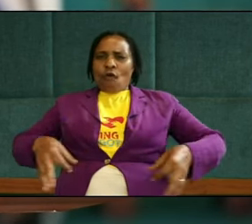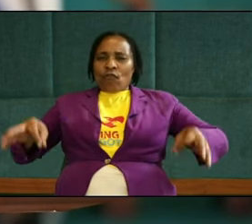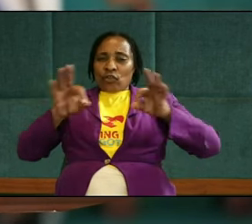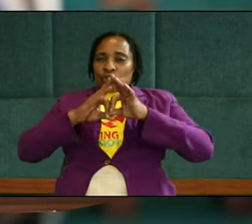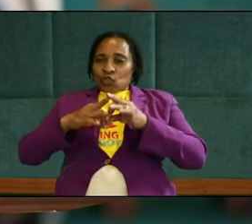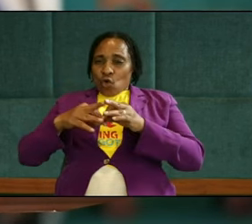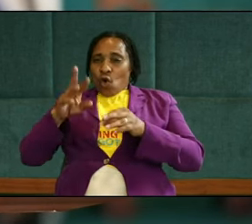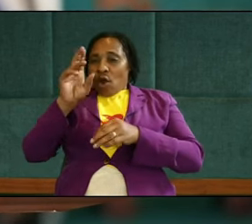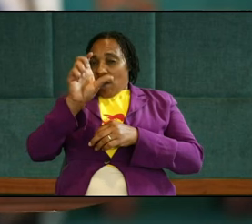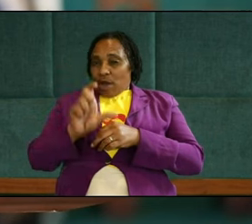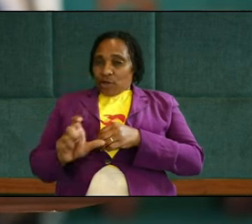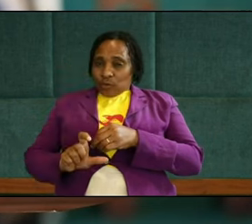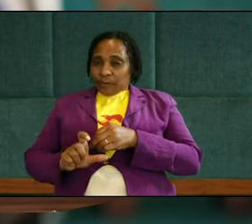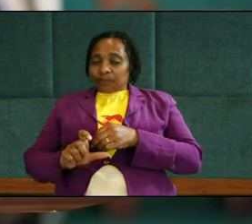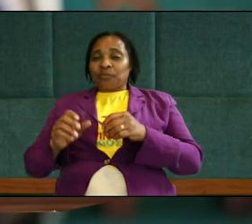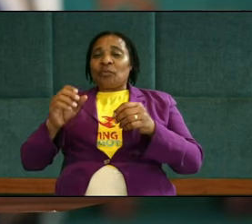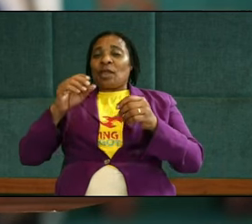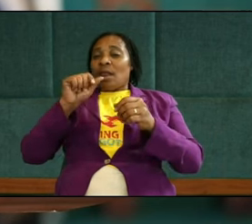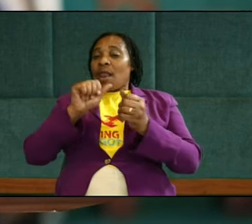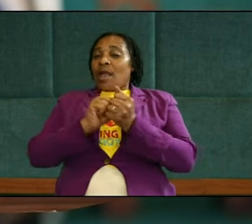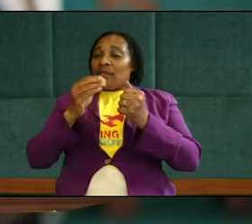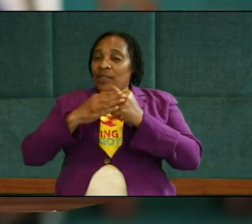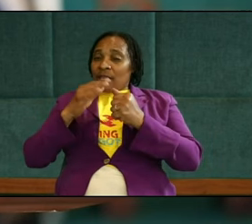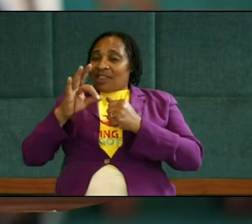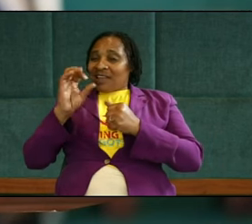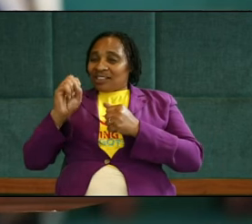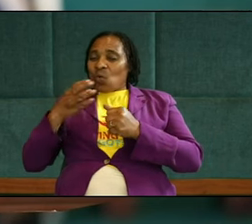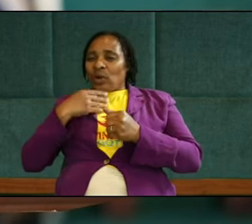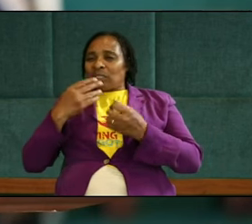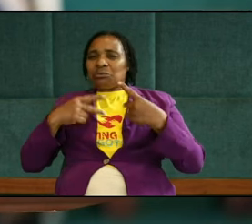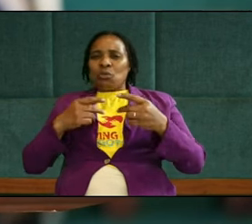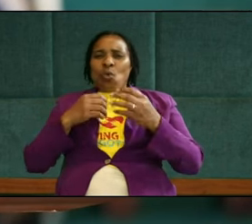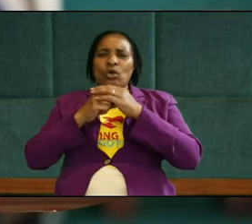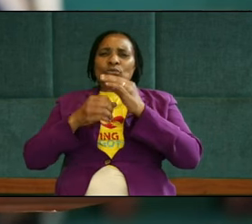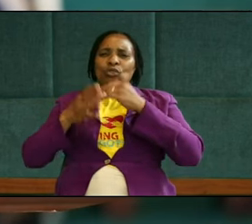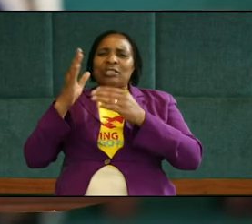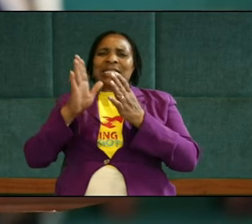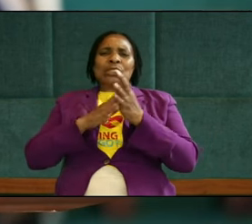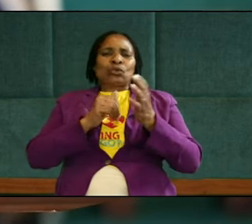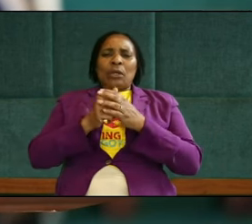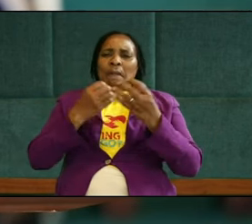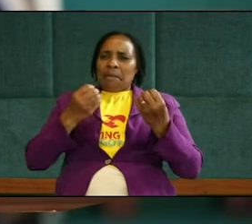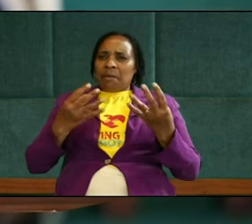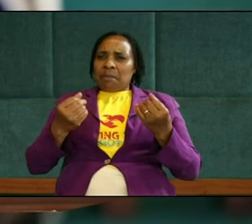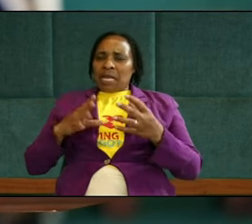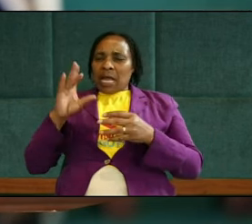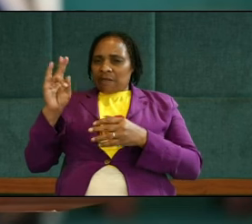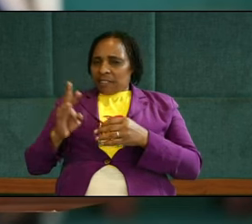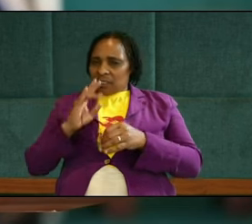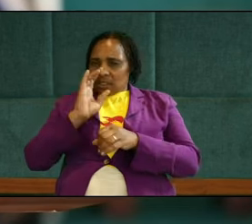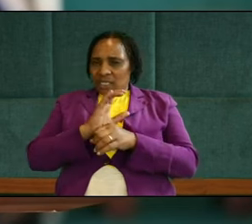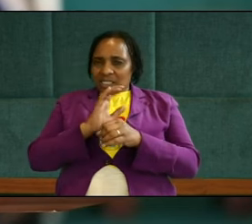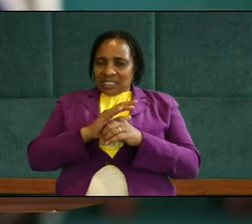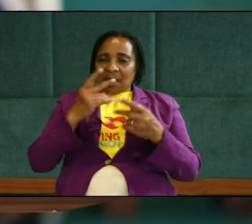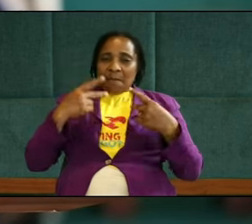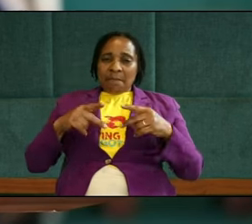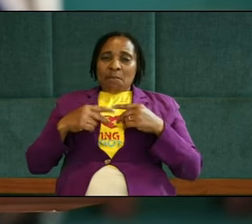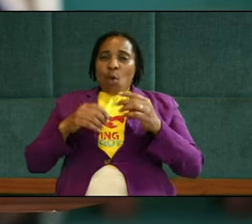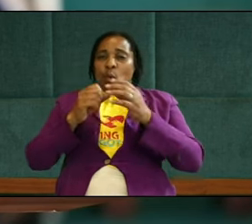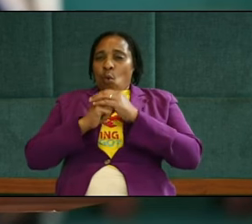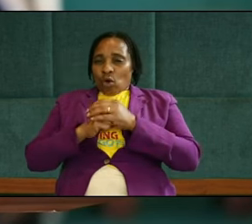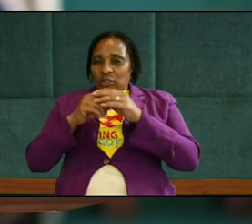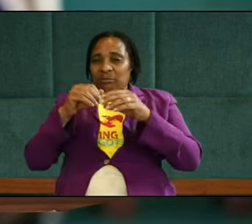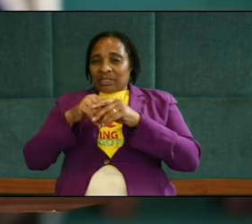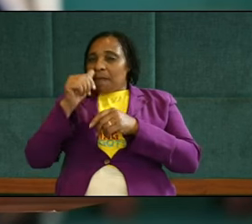the 1930s, the government didn't want people worshiping God, so they destroyed many Adventist churches, and people had to worship